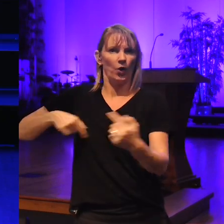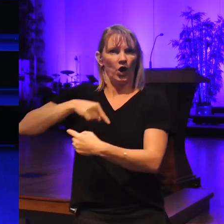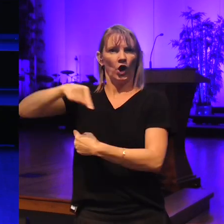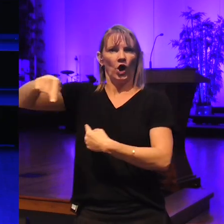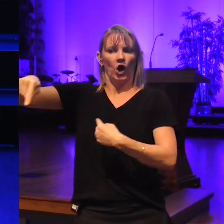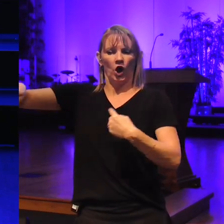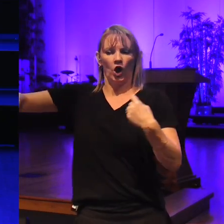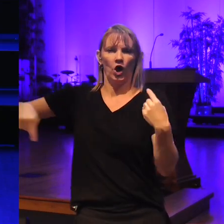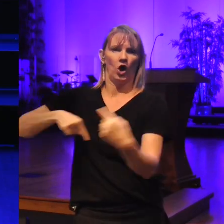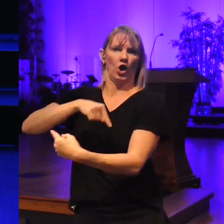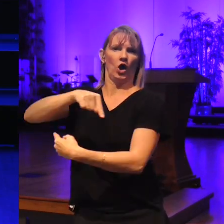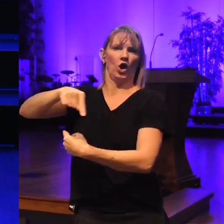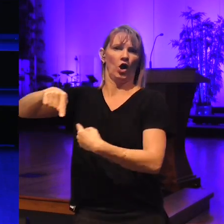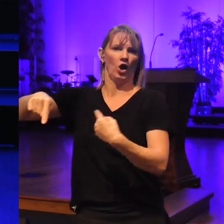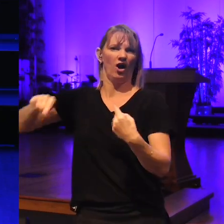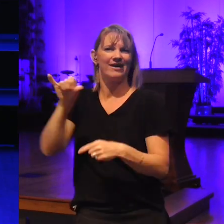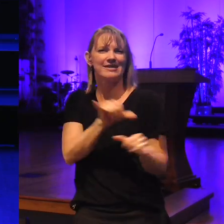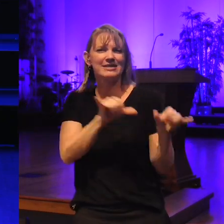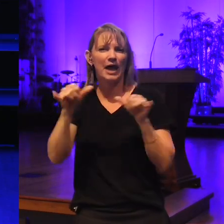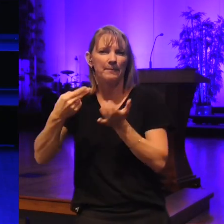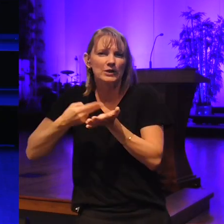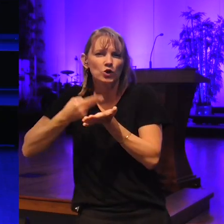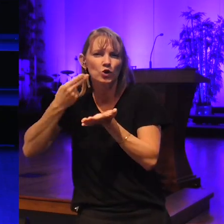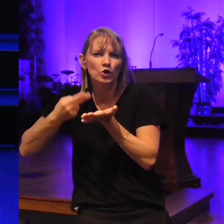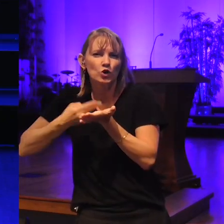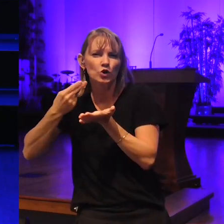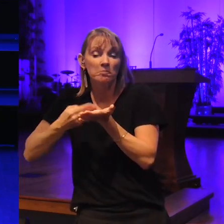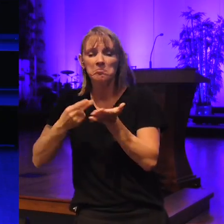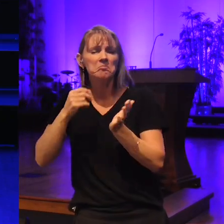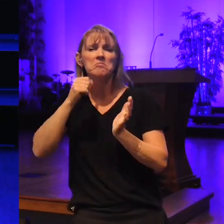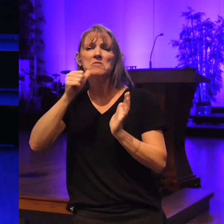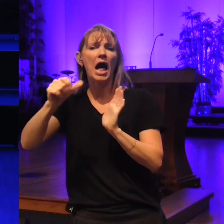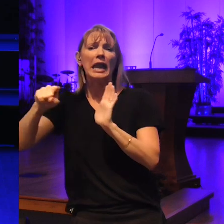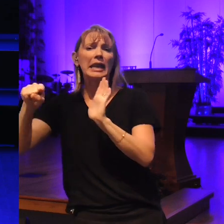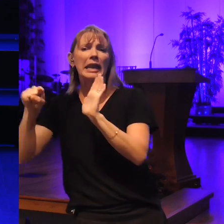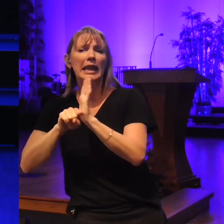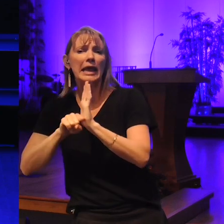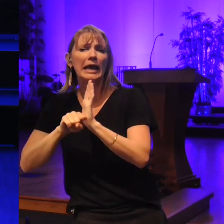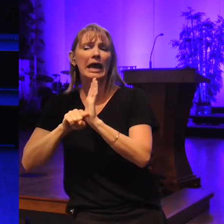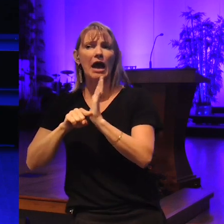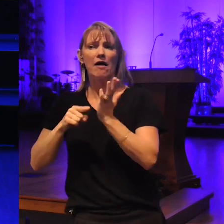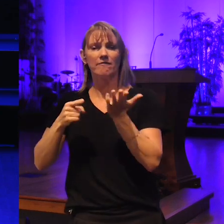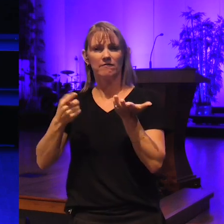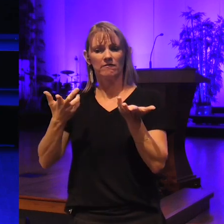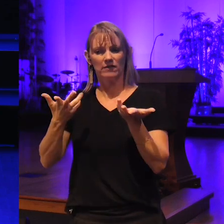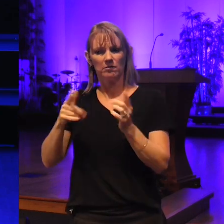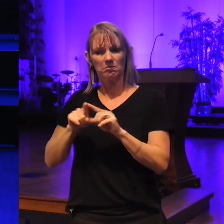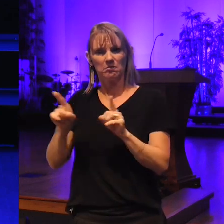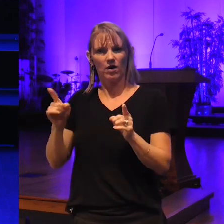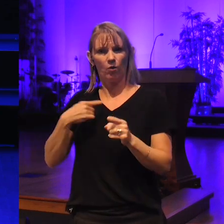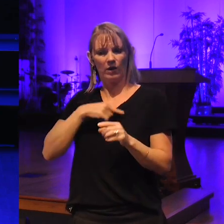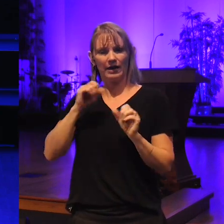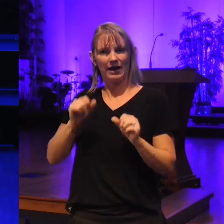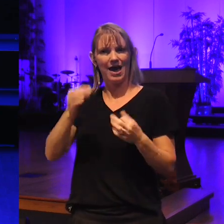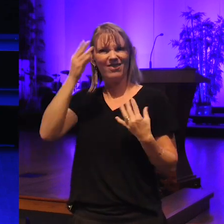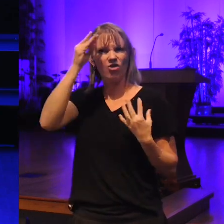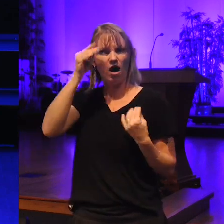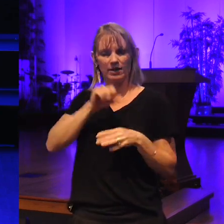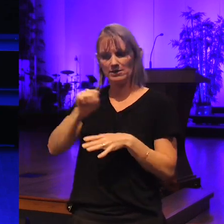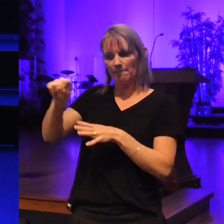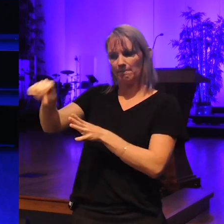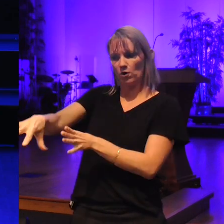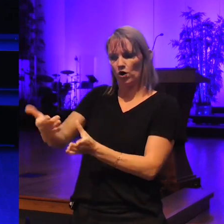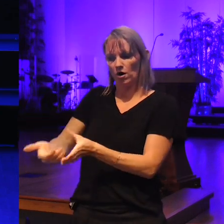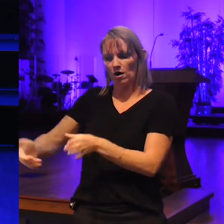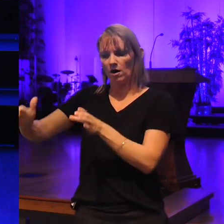whirling, and it's kind of like a soup. Not negative, it's a soup where we can place our thoughts in that soup,